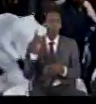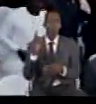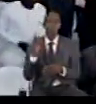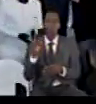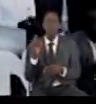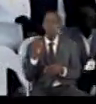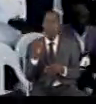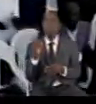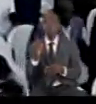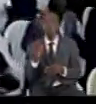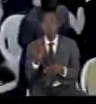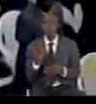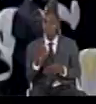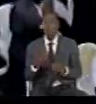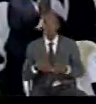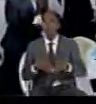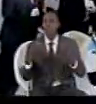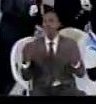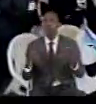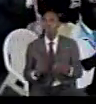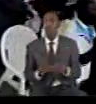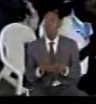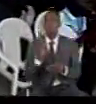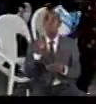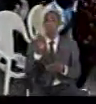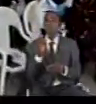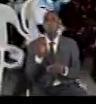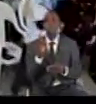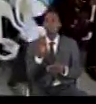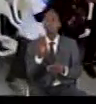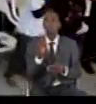no limits. Open up.